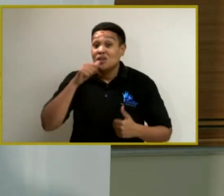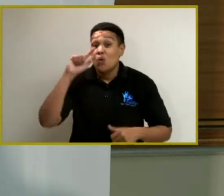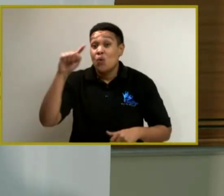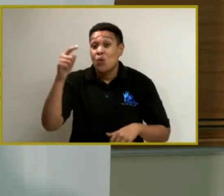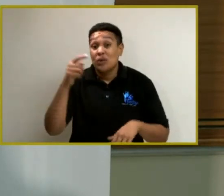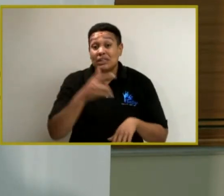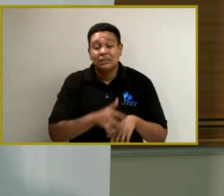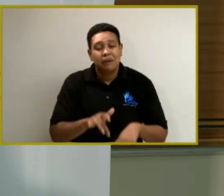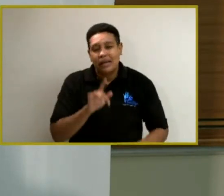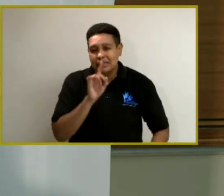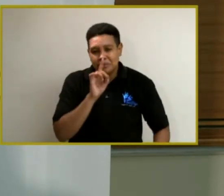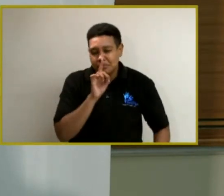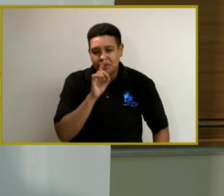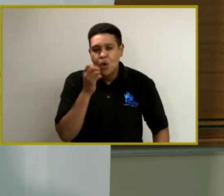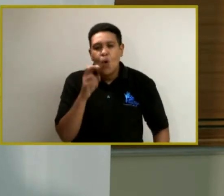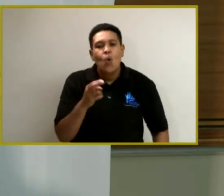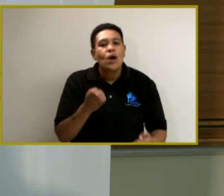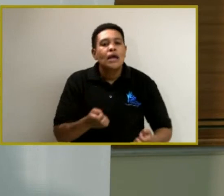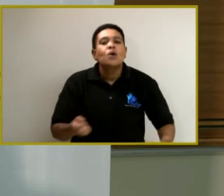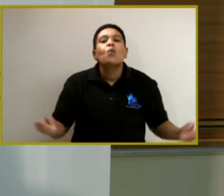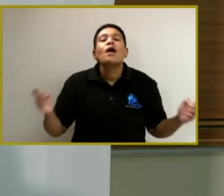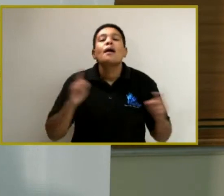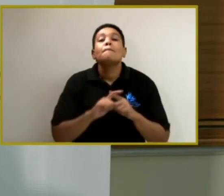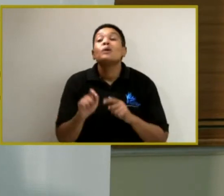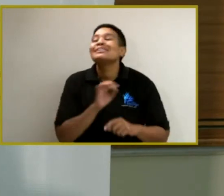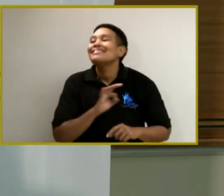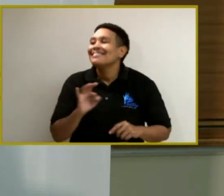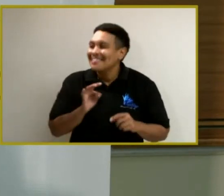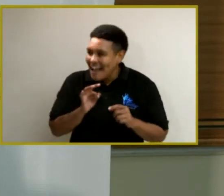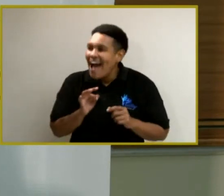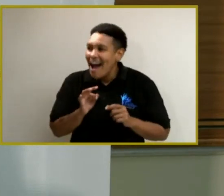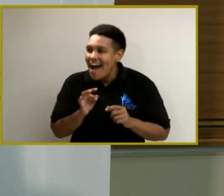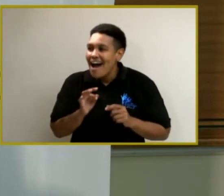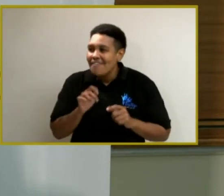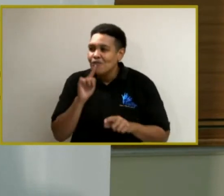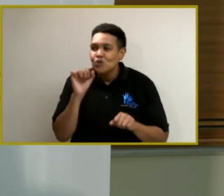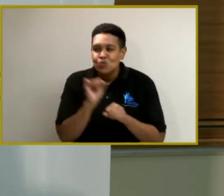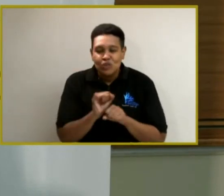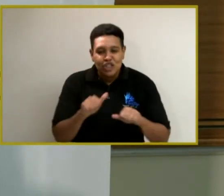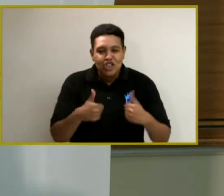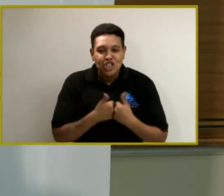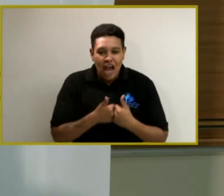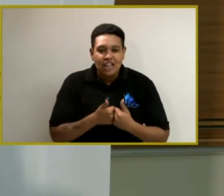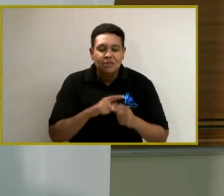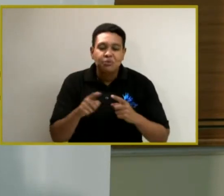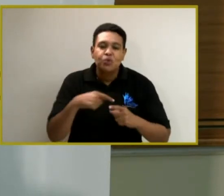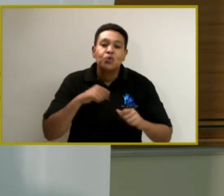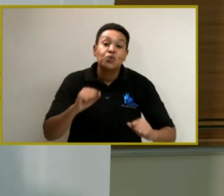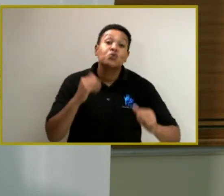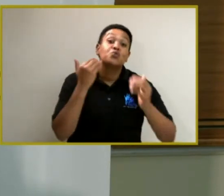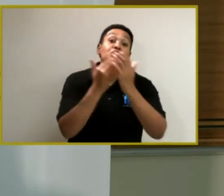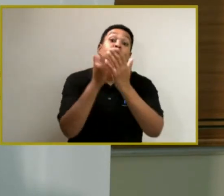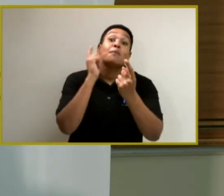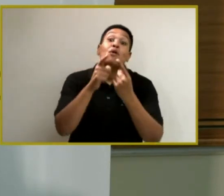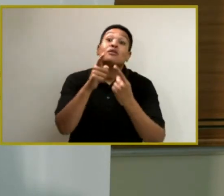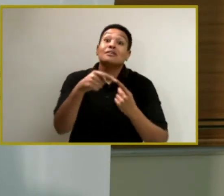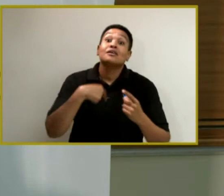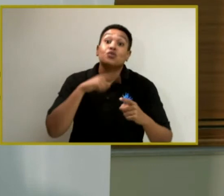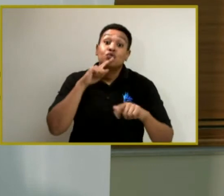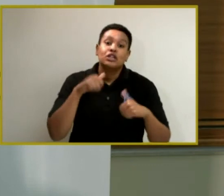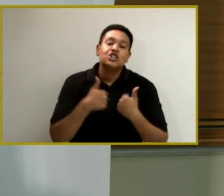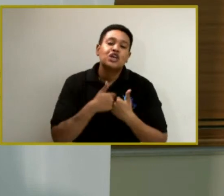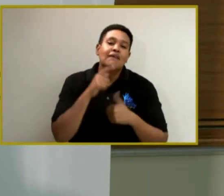space or equipment, but staff. But I mean, we could reach to a point where we are challenged